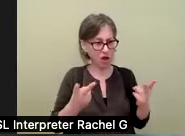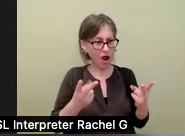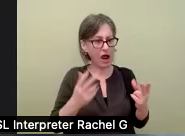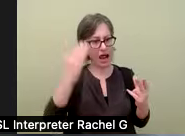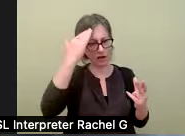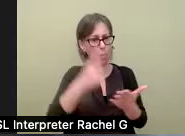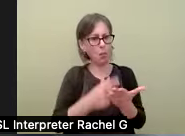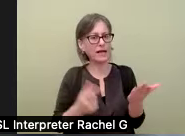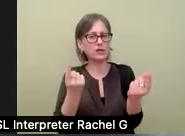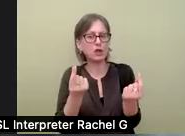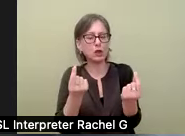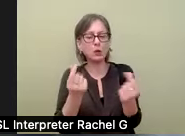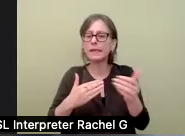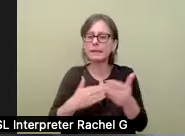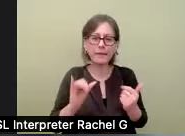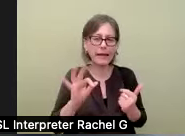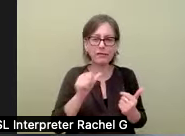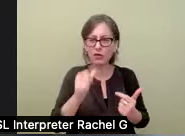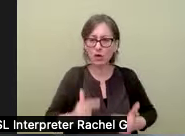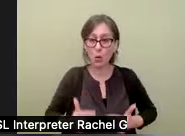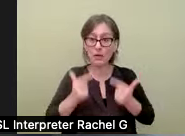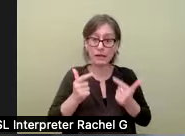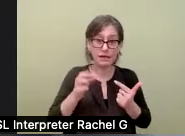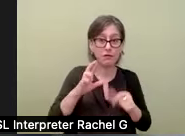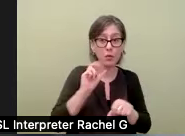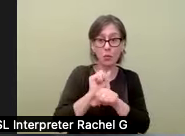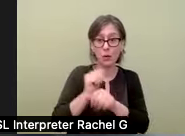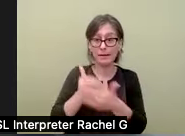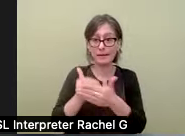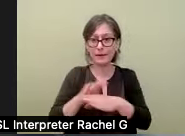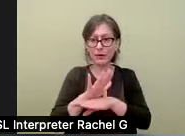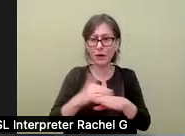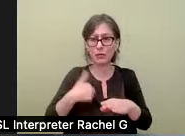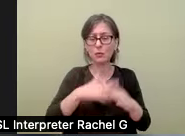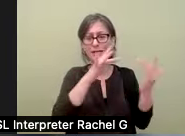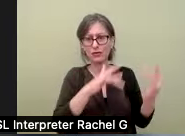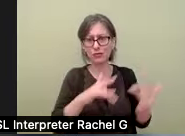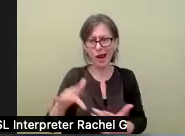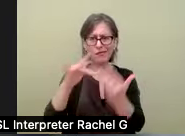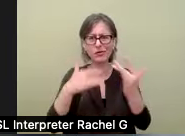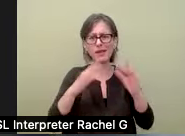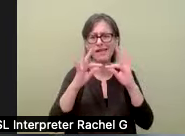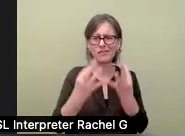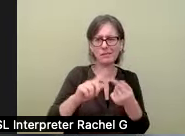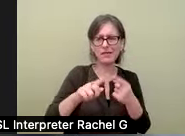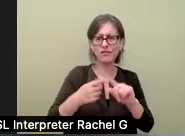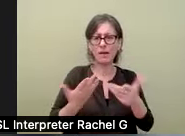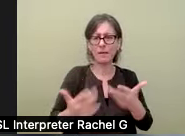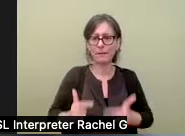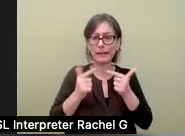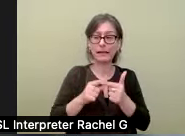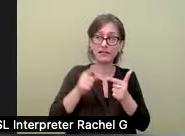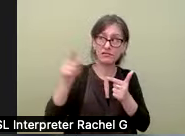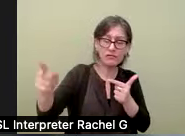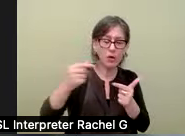even though you don't live near the coast and maybe you don't work near the coast, we all travel. We all have family and friends who may live near the coast or